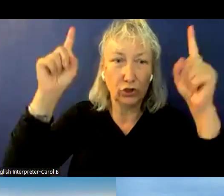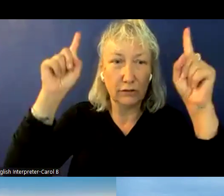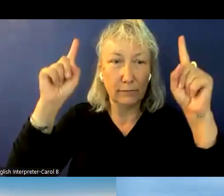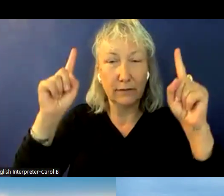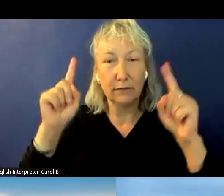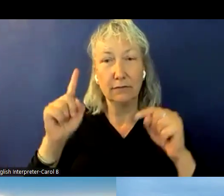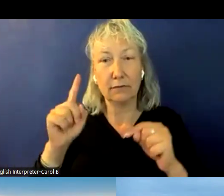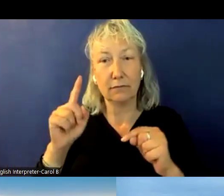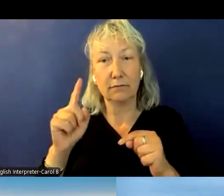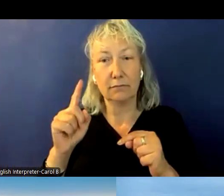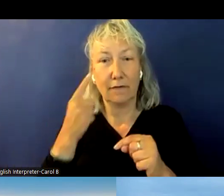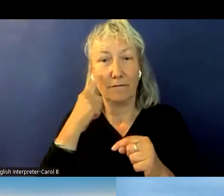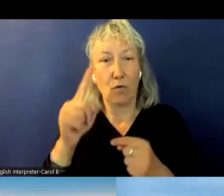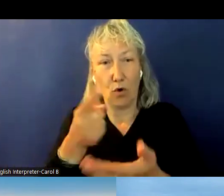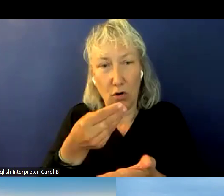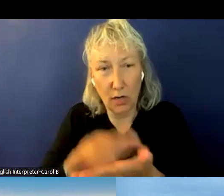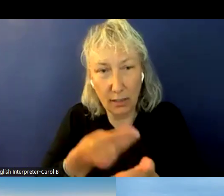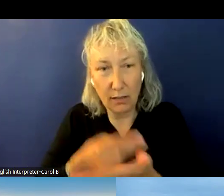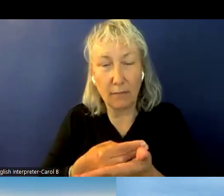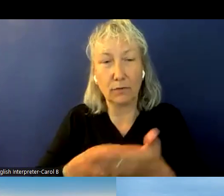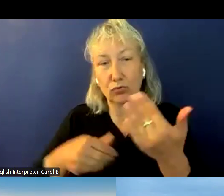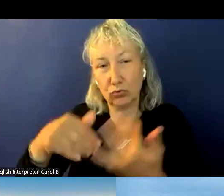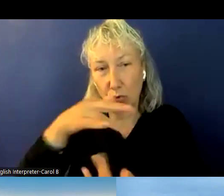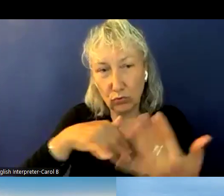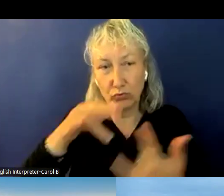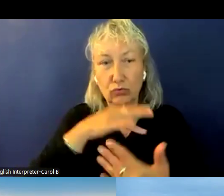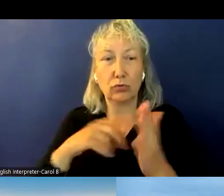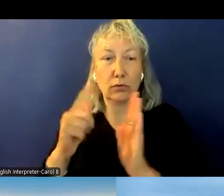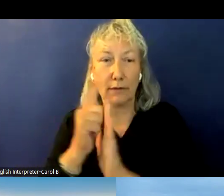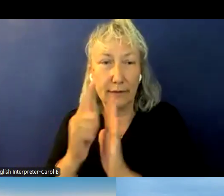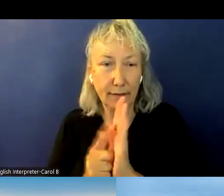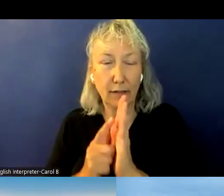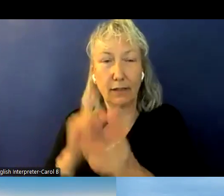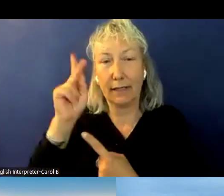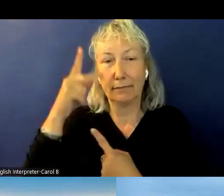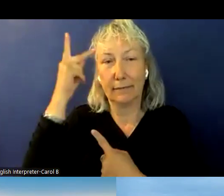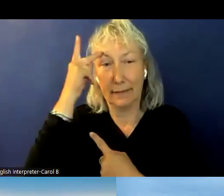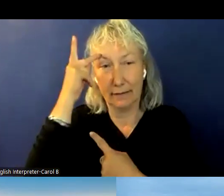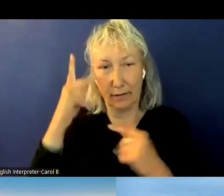economic, social, legal, and political equality.